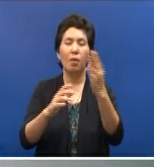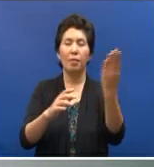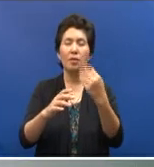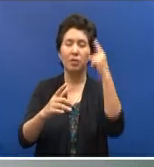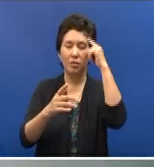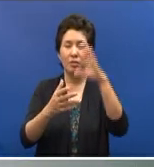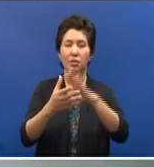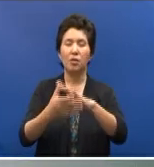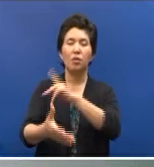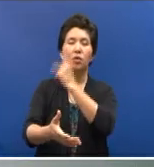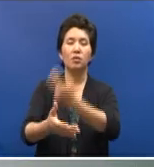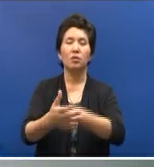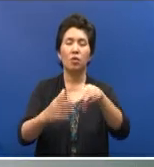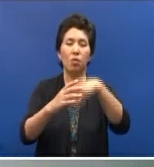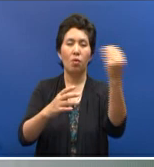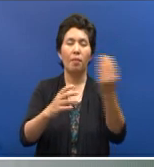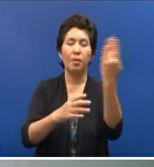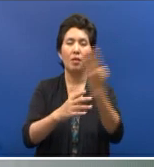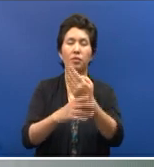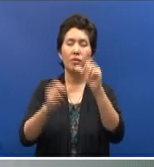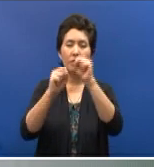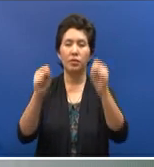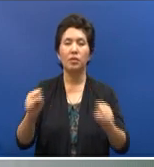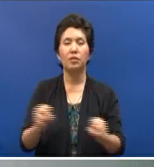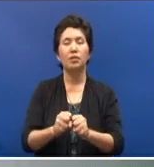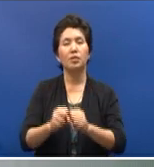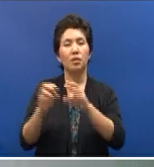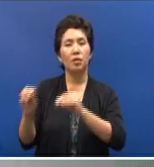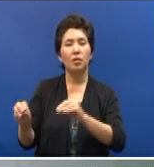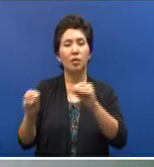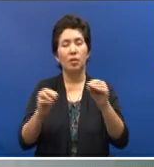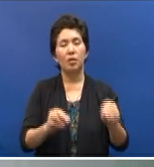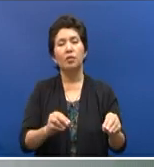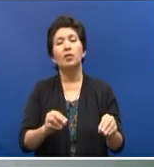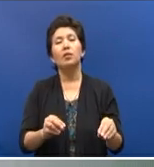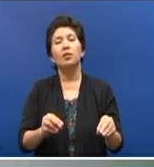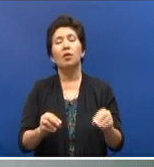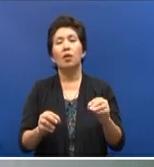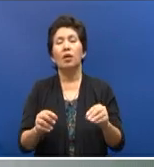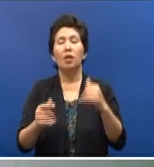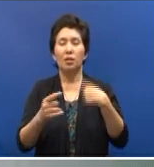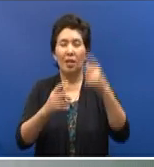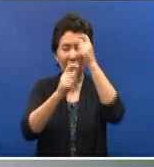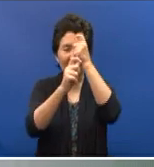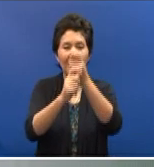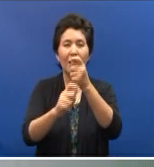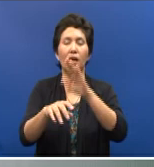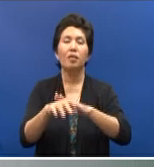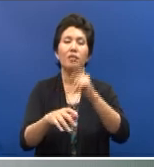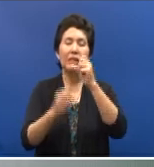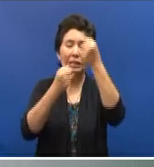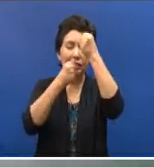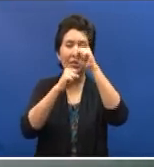belief system which is based on ancestor worship, okay, and also the